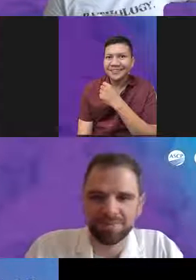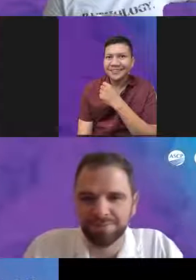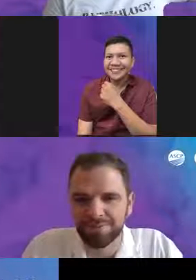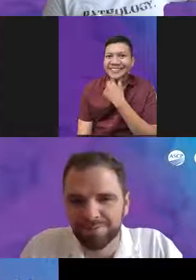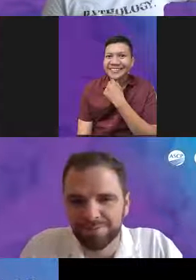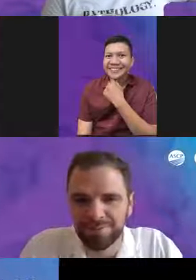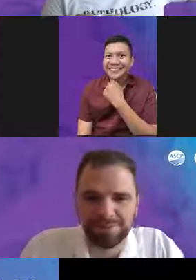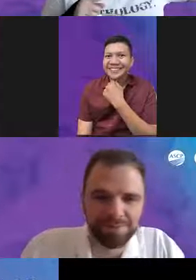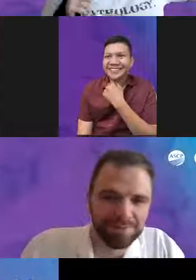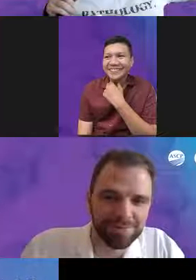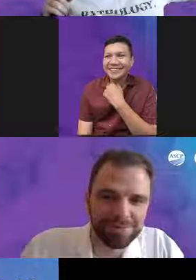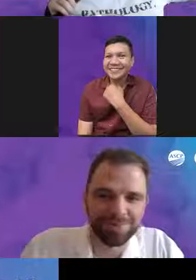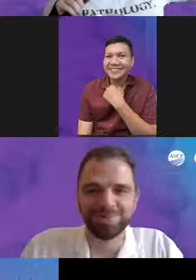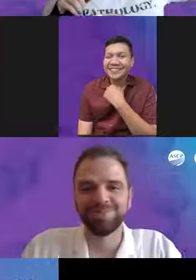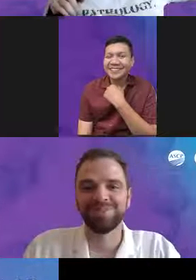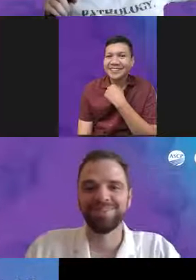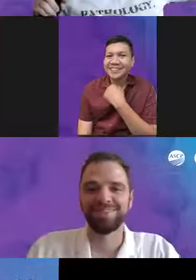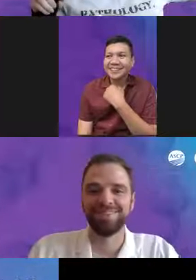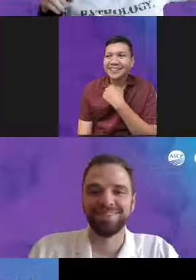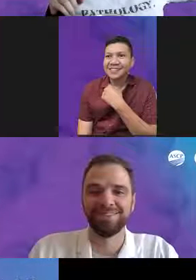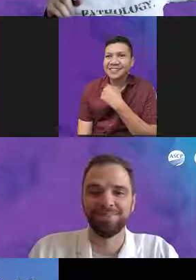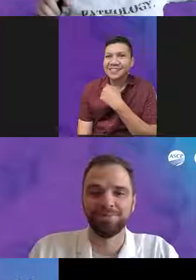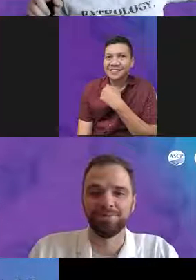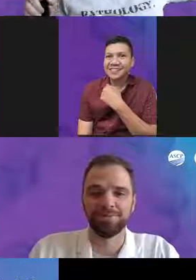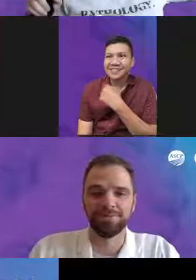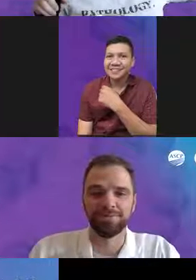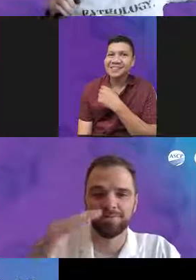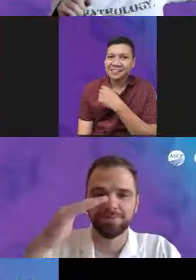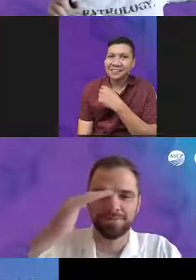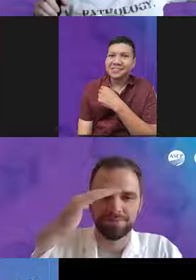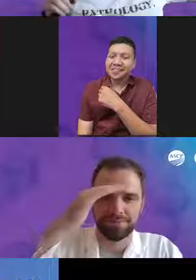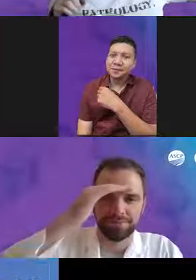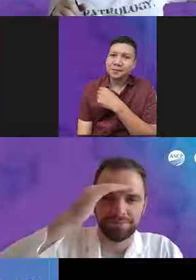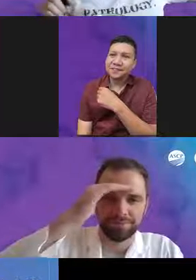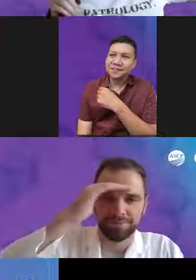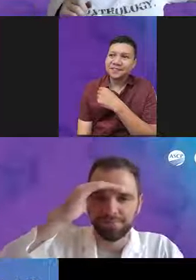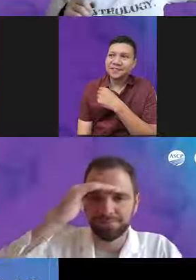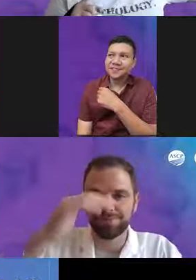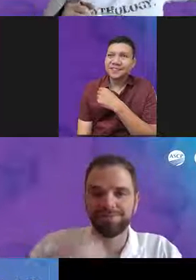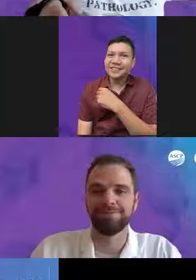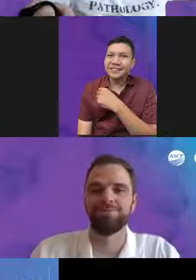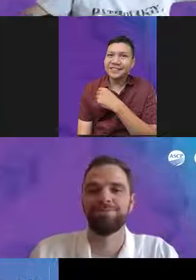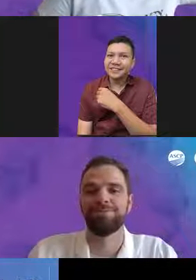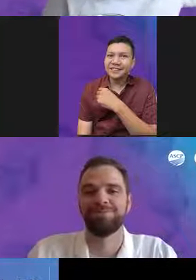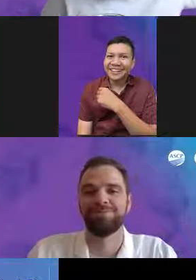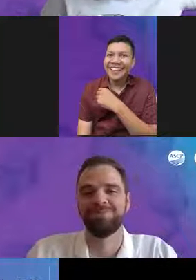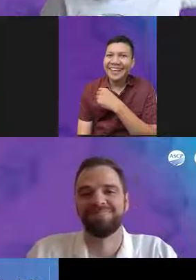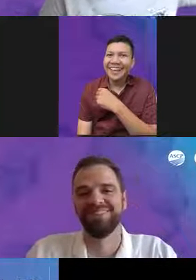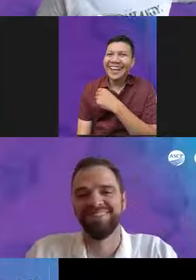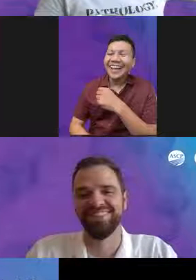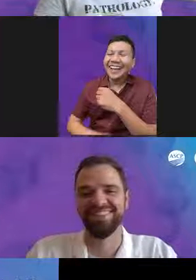and like, hey, you might need to be taken out of circulation soon, because you're like,